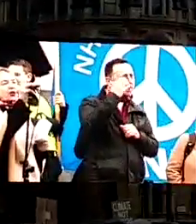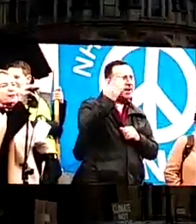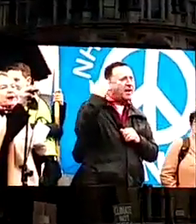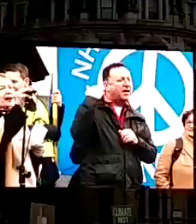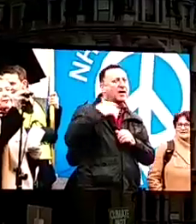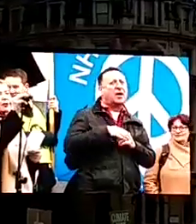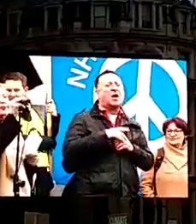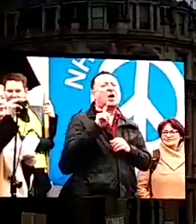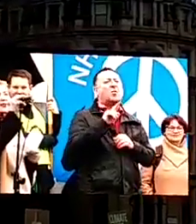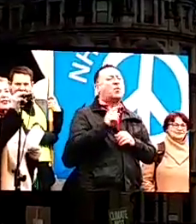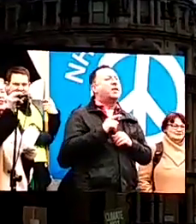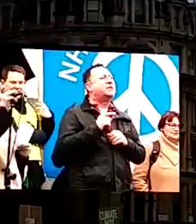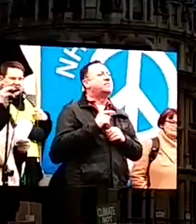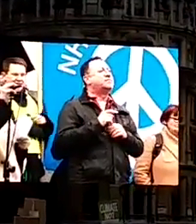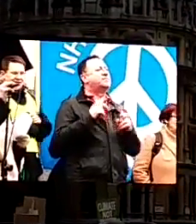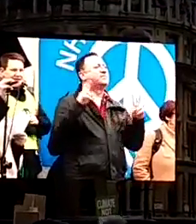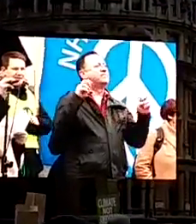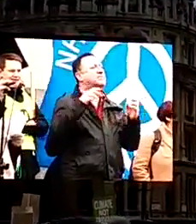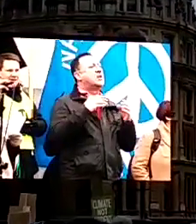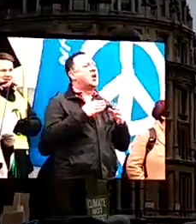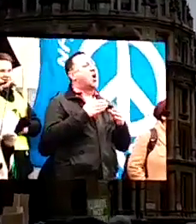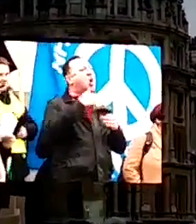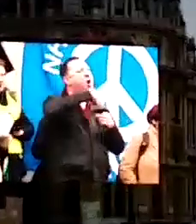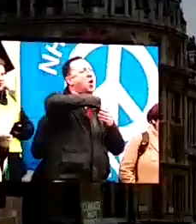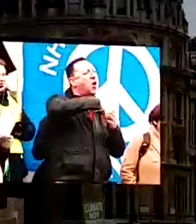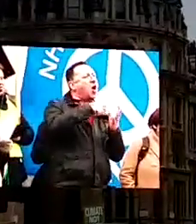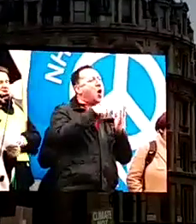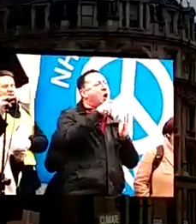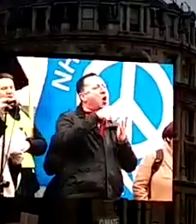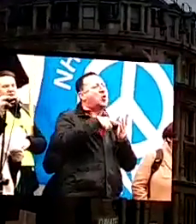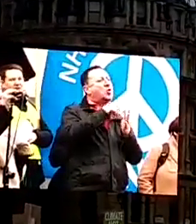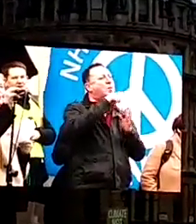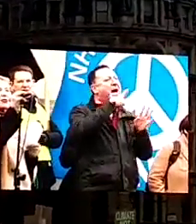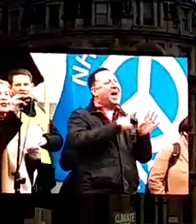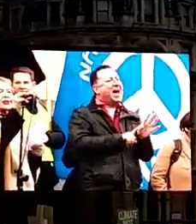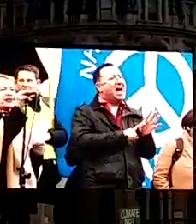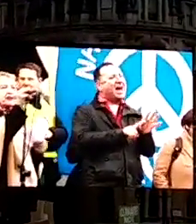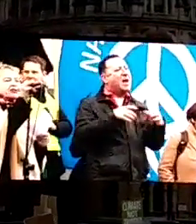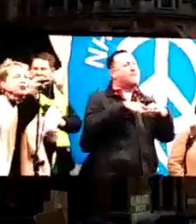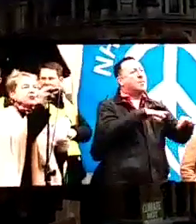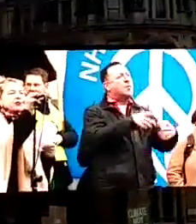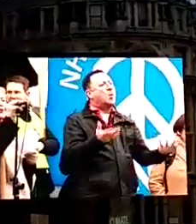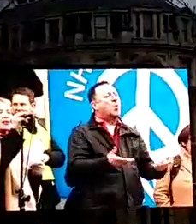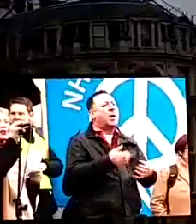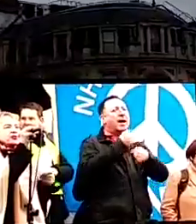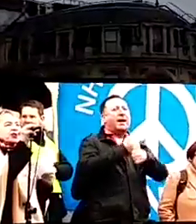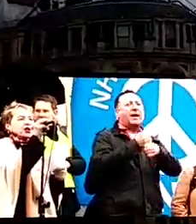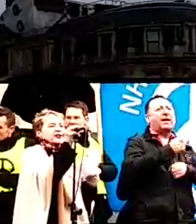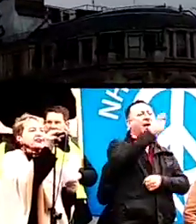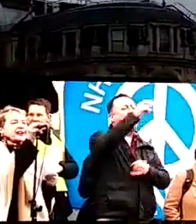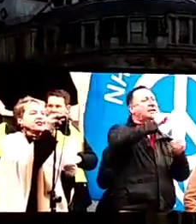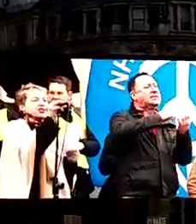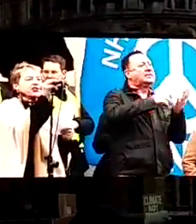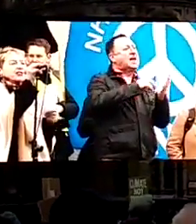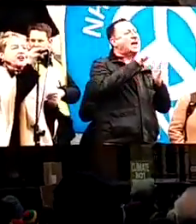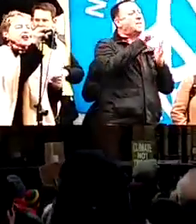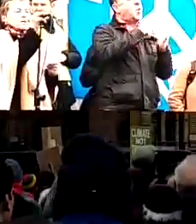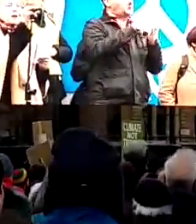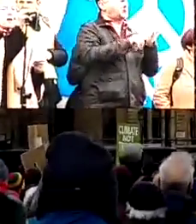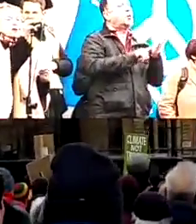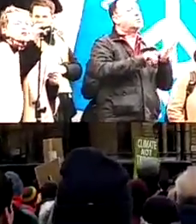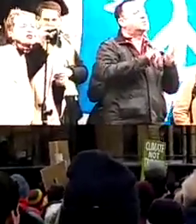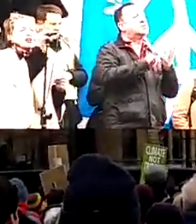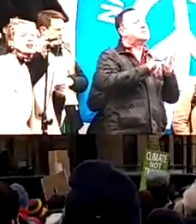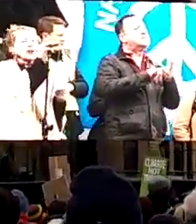the Occupy movement set up camp outside St Paul's Cathedral to draw attention